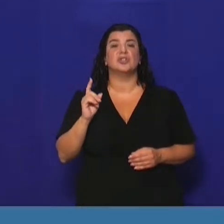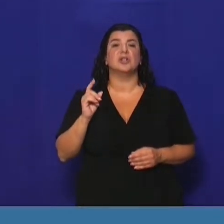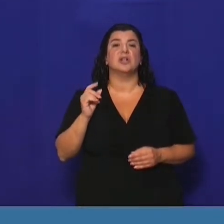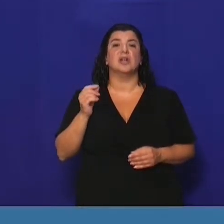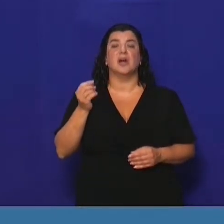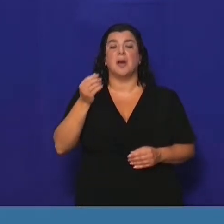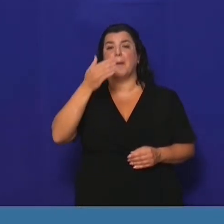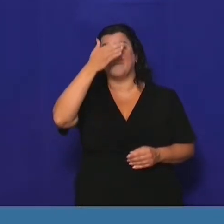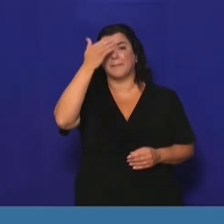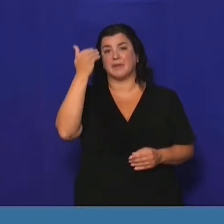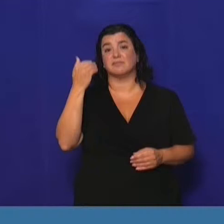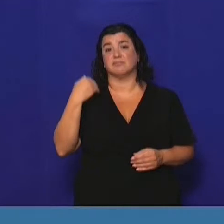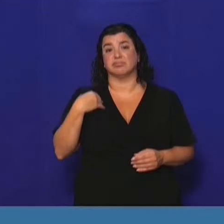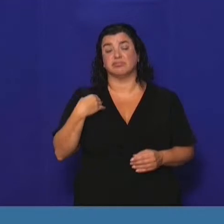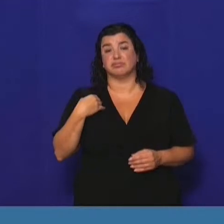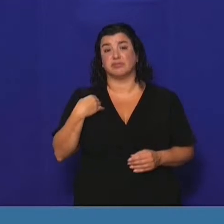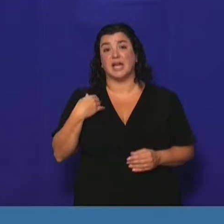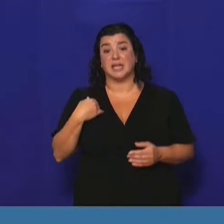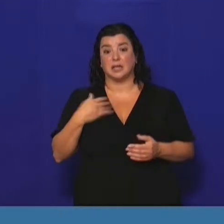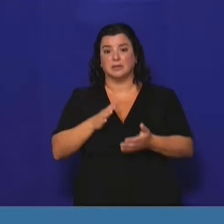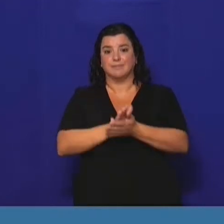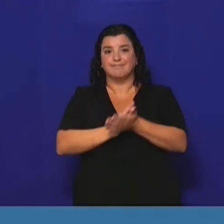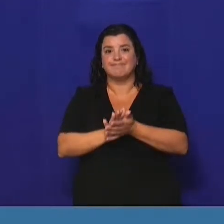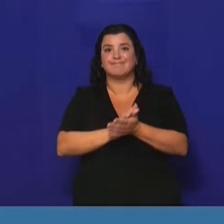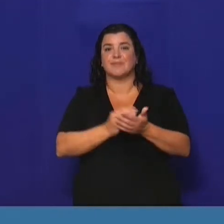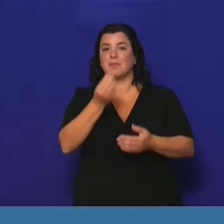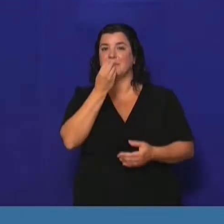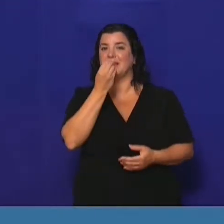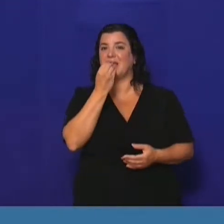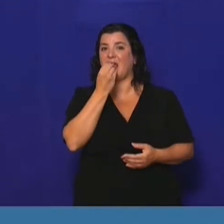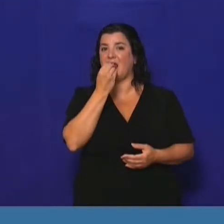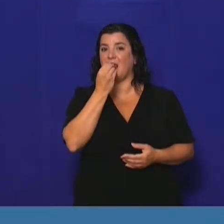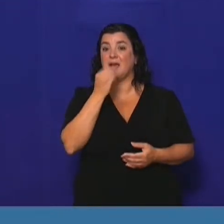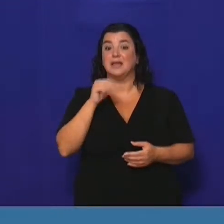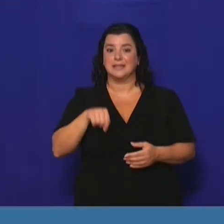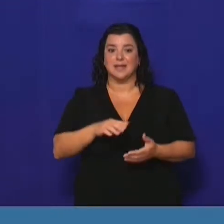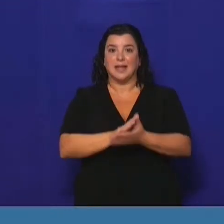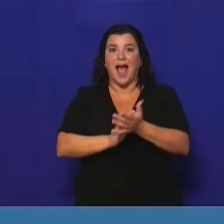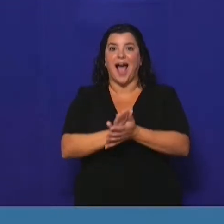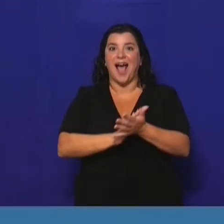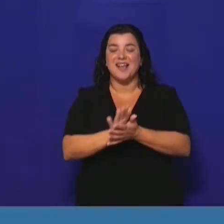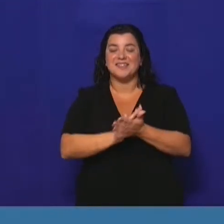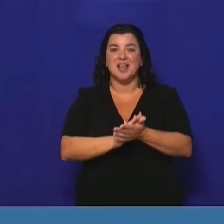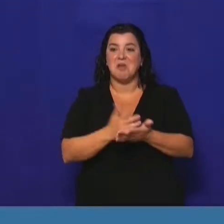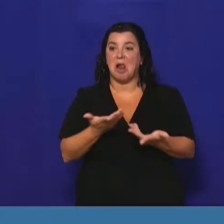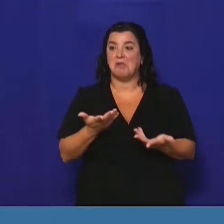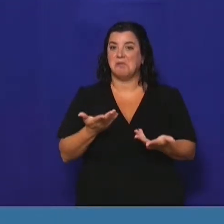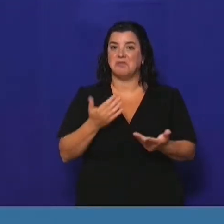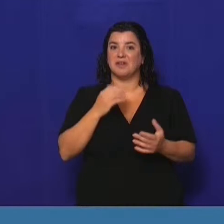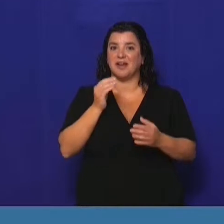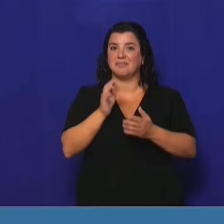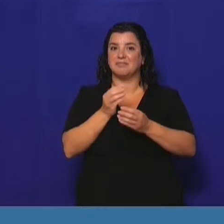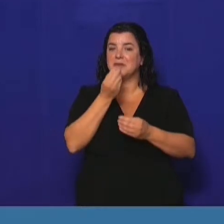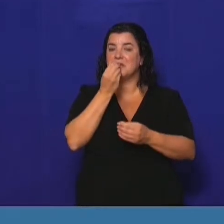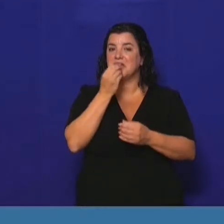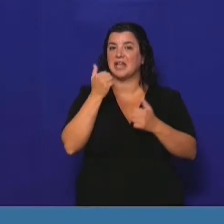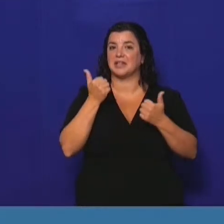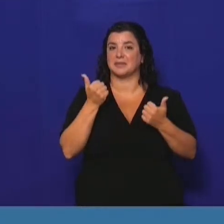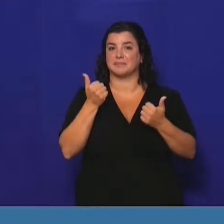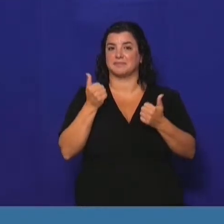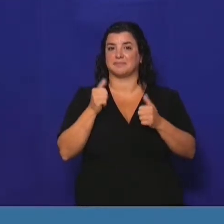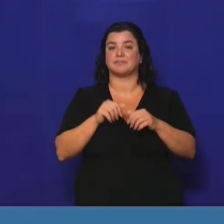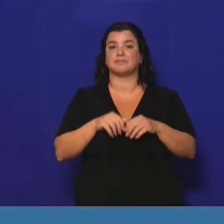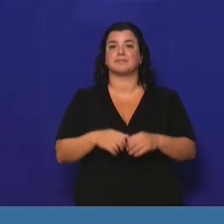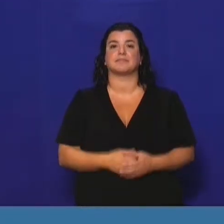permezz tal-iġiene stretta li konna qegħdin ikollna rajna li kellna inqas każijiet ta' foodborne illness, ġifieri dak